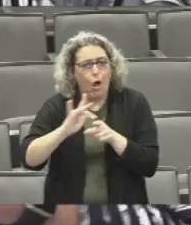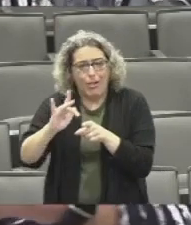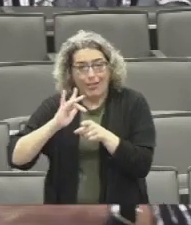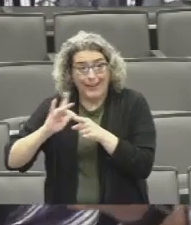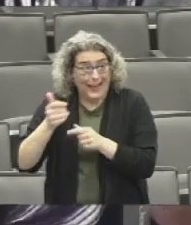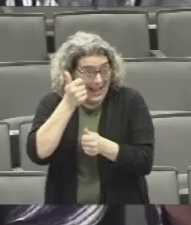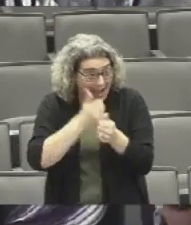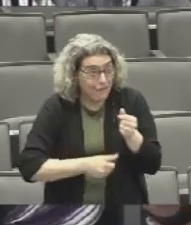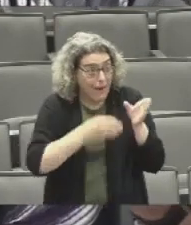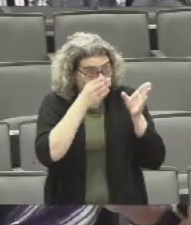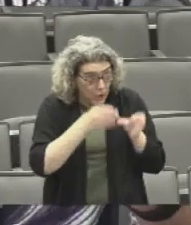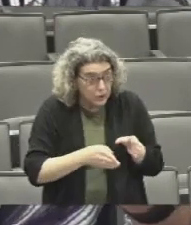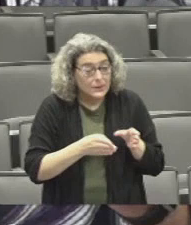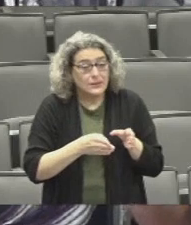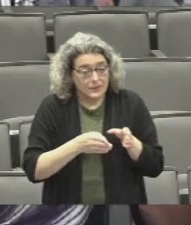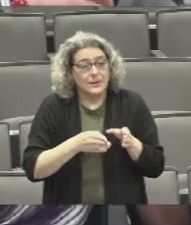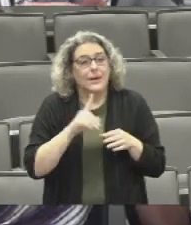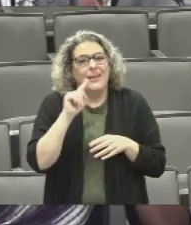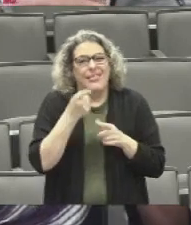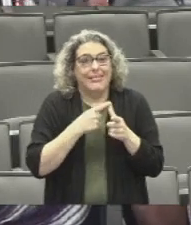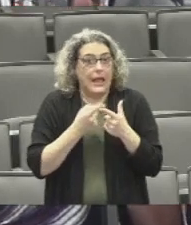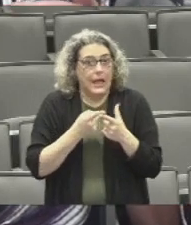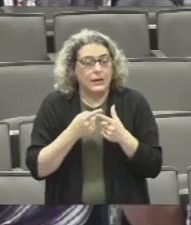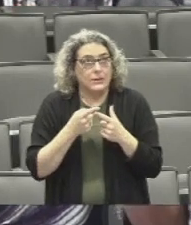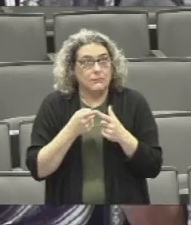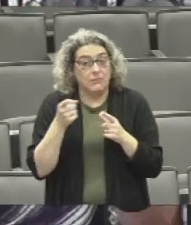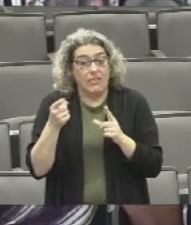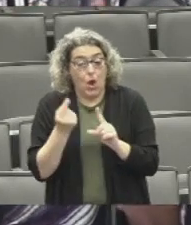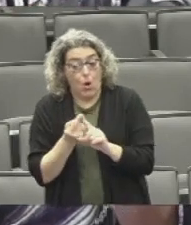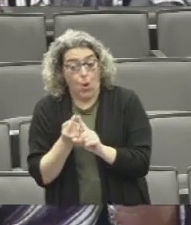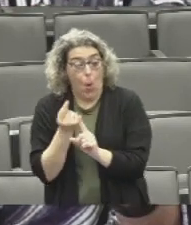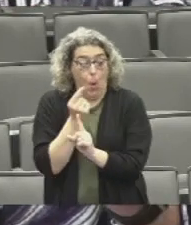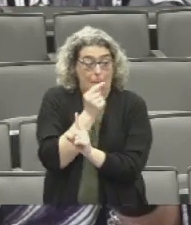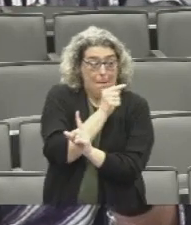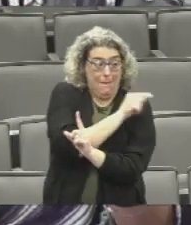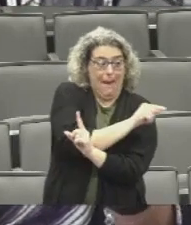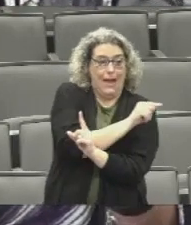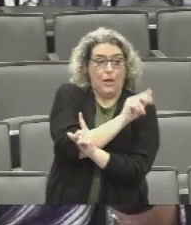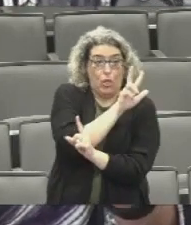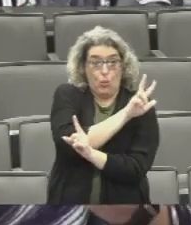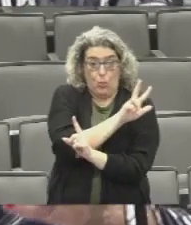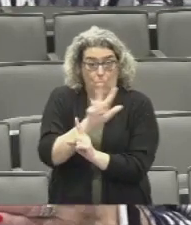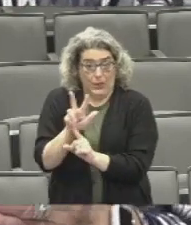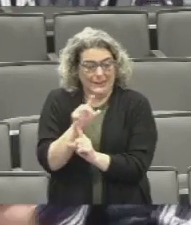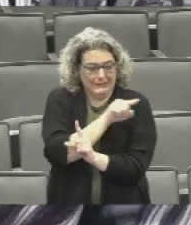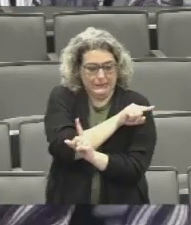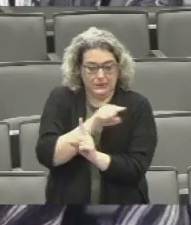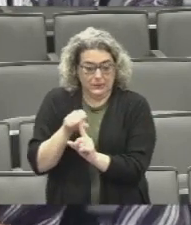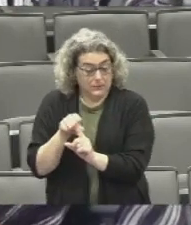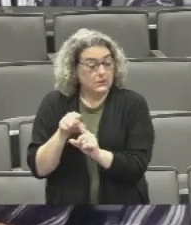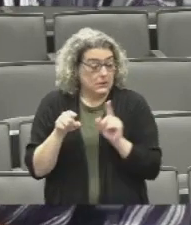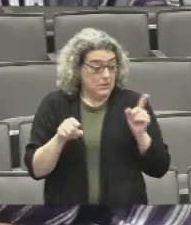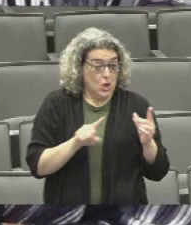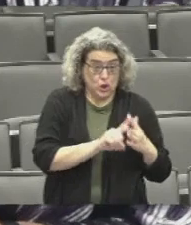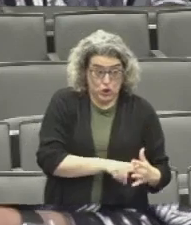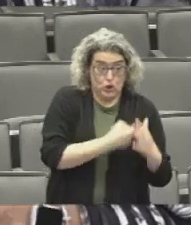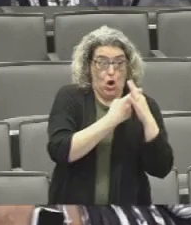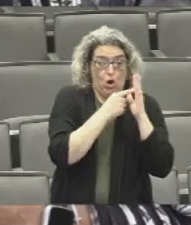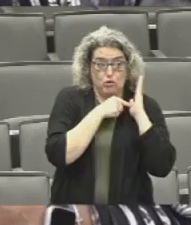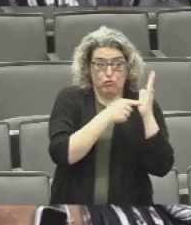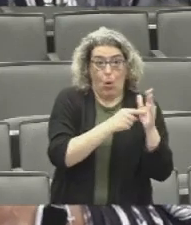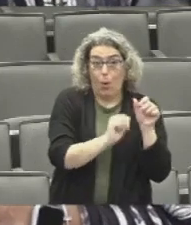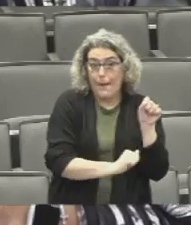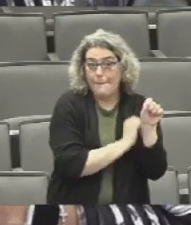person, and we go back about 3 weeks after they have start onset of their symptoms. And we ask